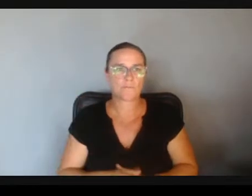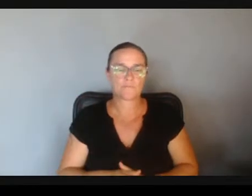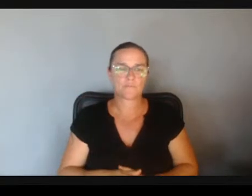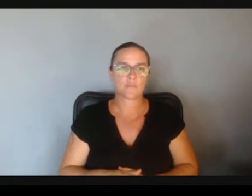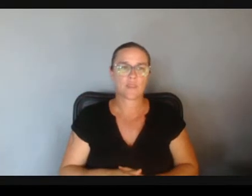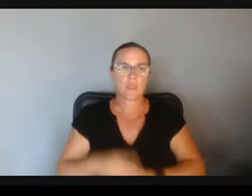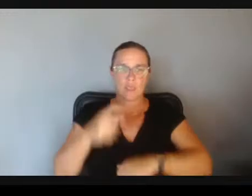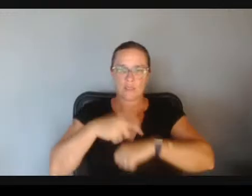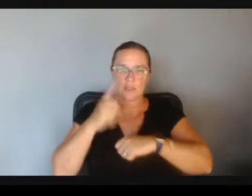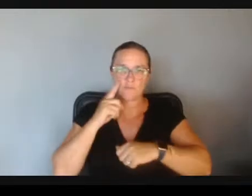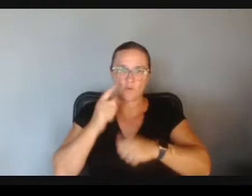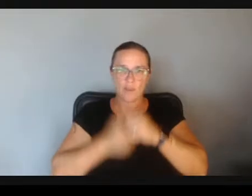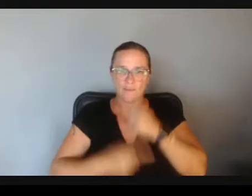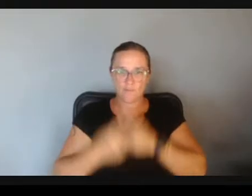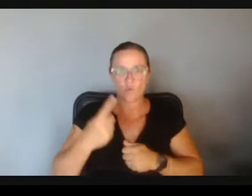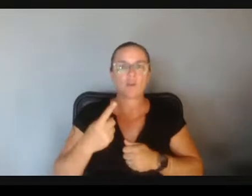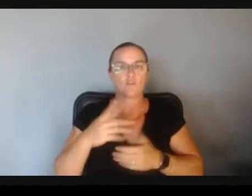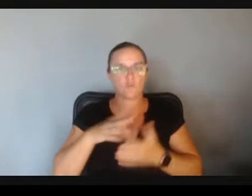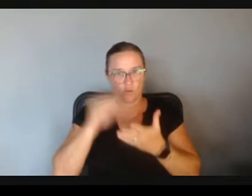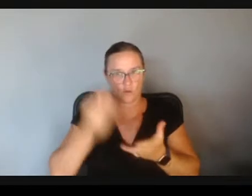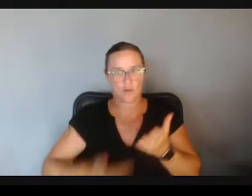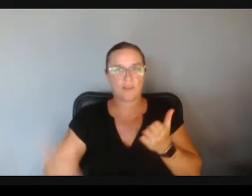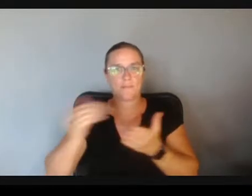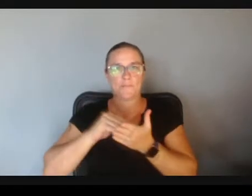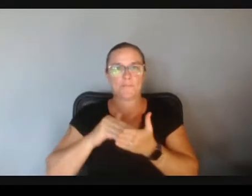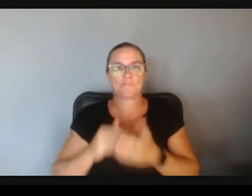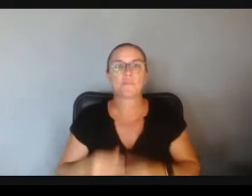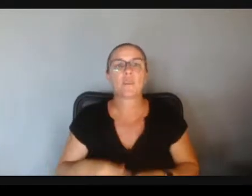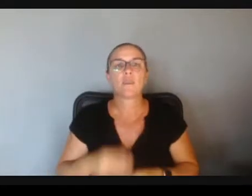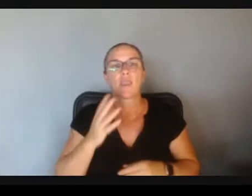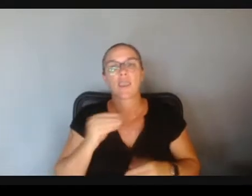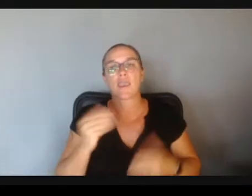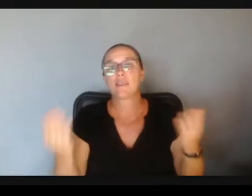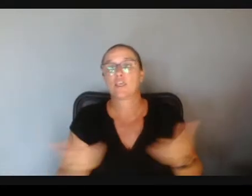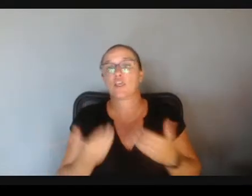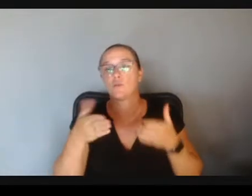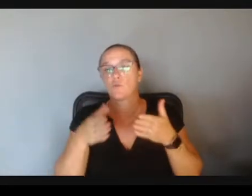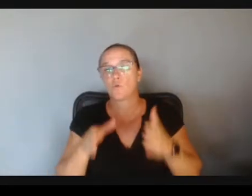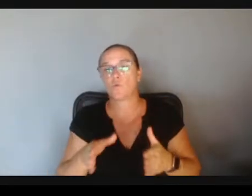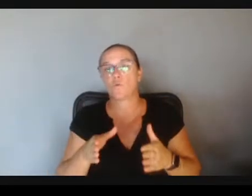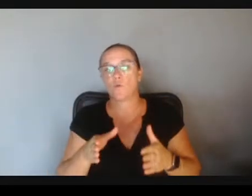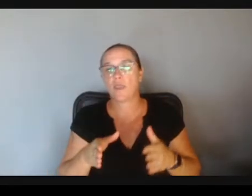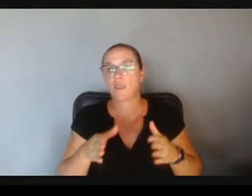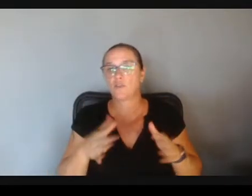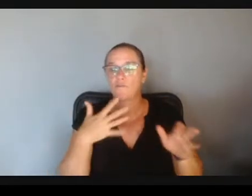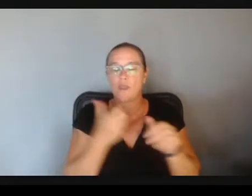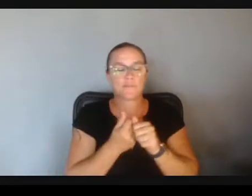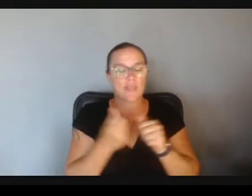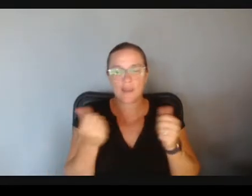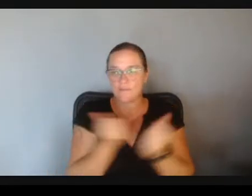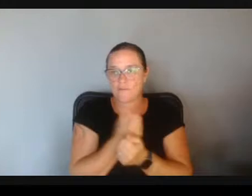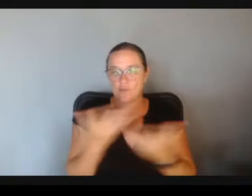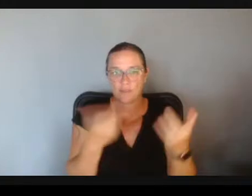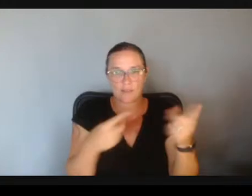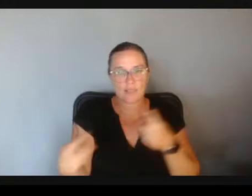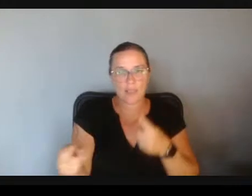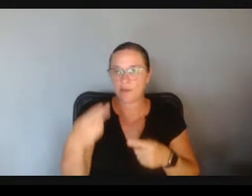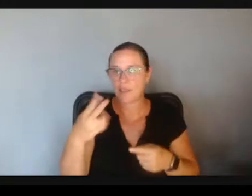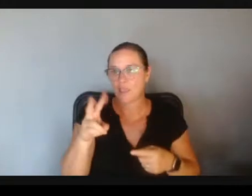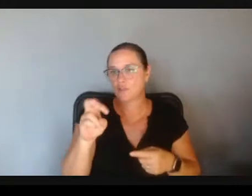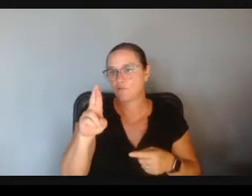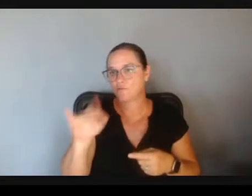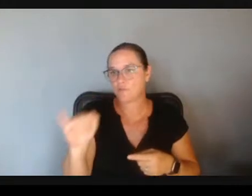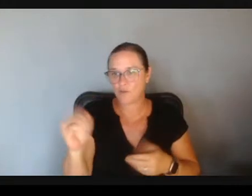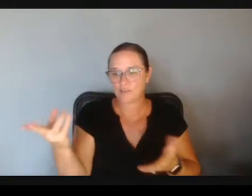Time for everybody to get a refresher. And here is a way to stay updated to everything we're doing here at HVERI. Sign up